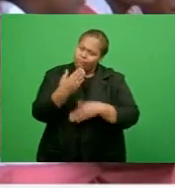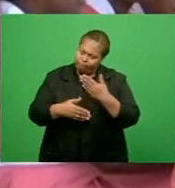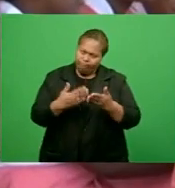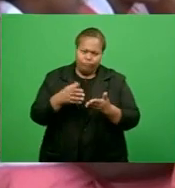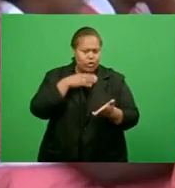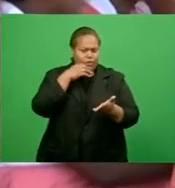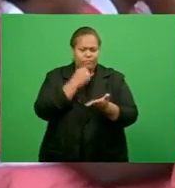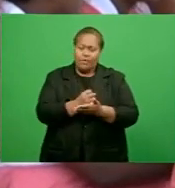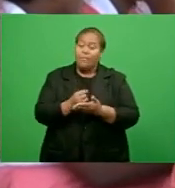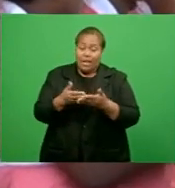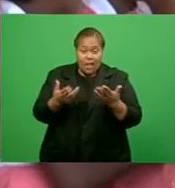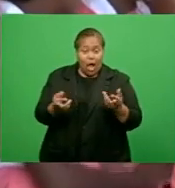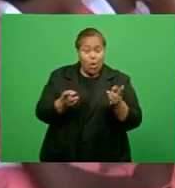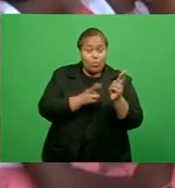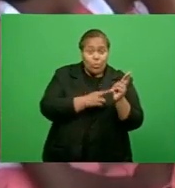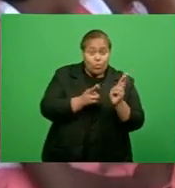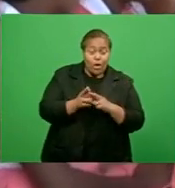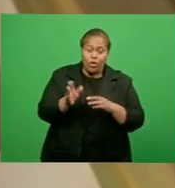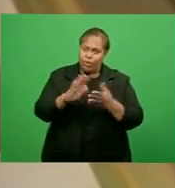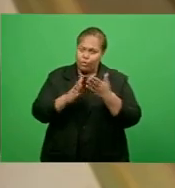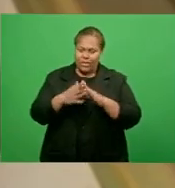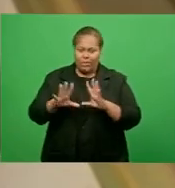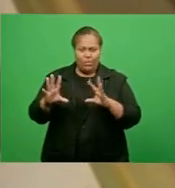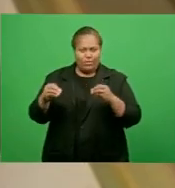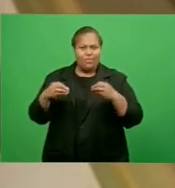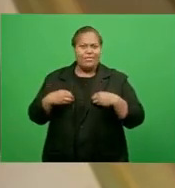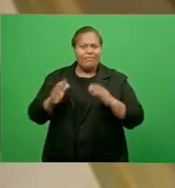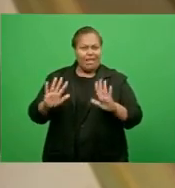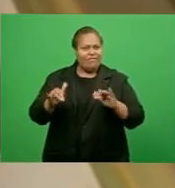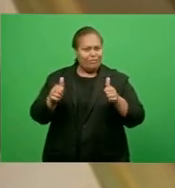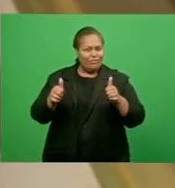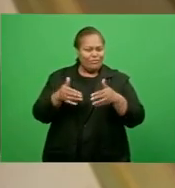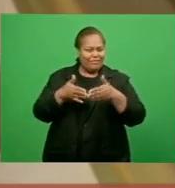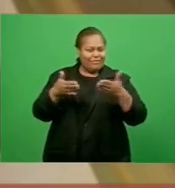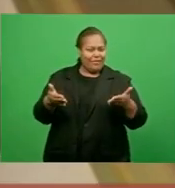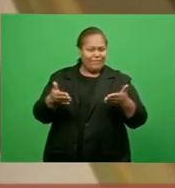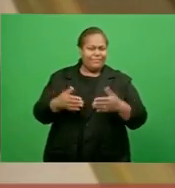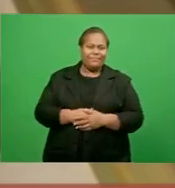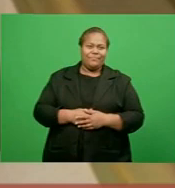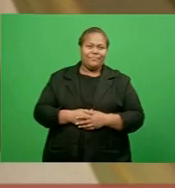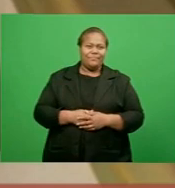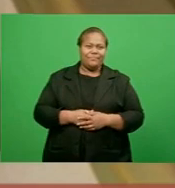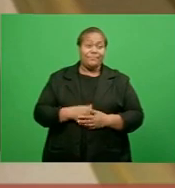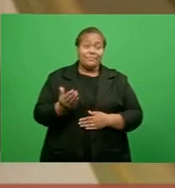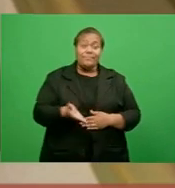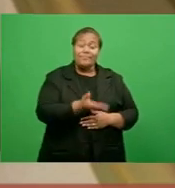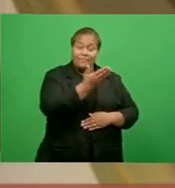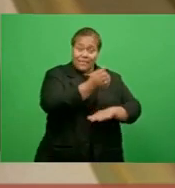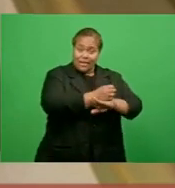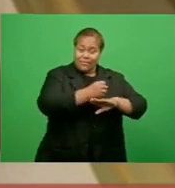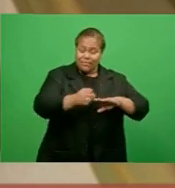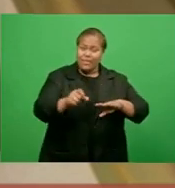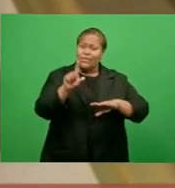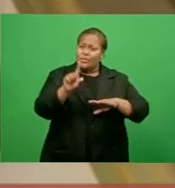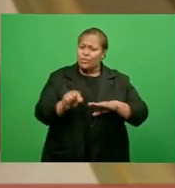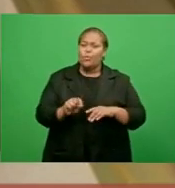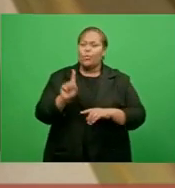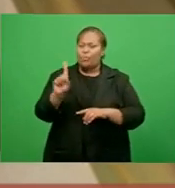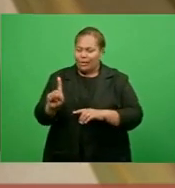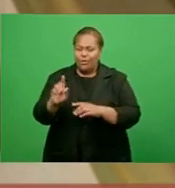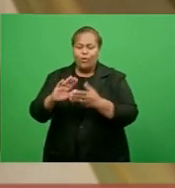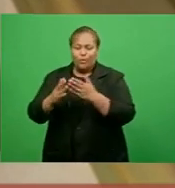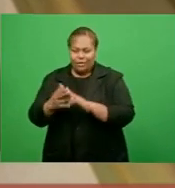the advantages of the modern world. We are doing it at one community at a